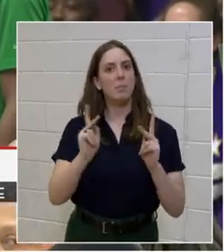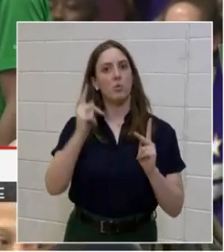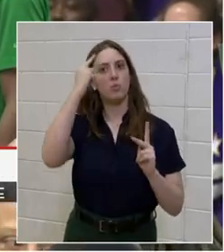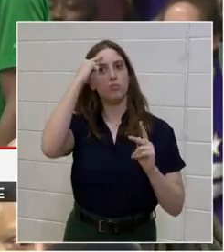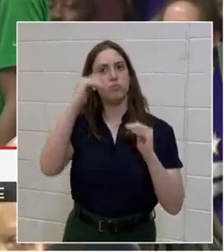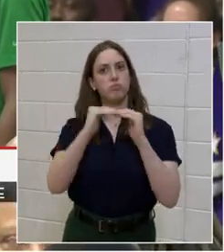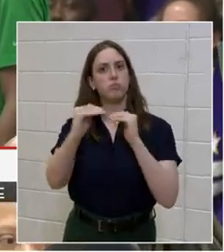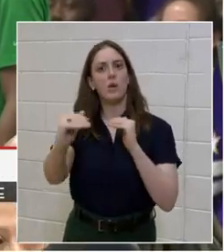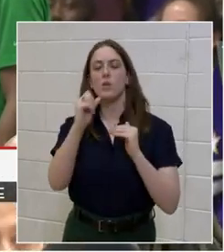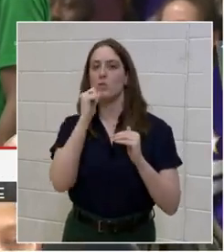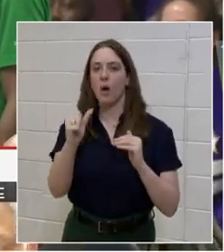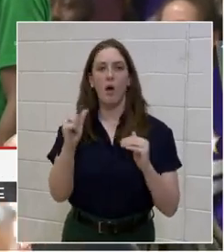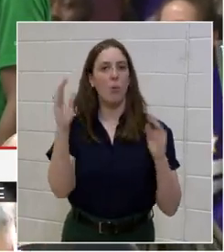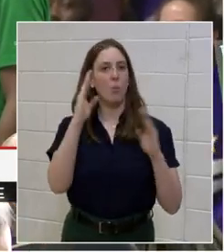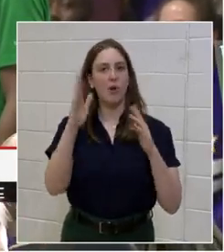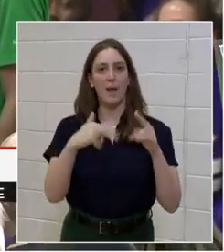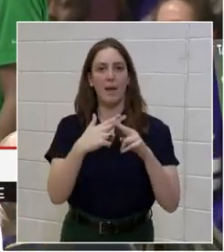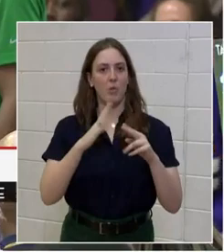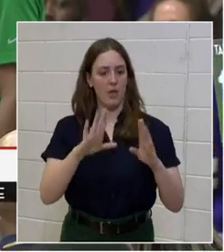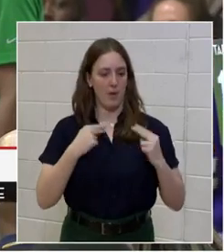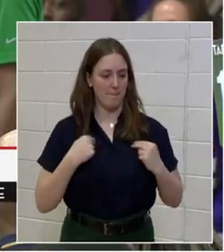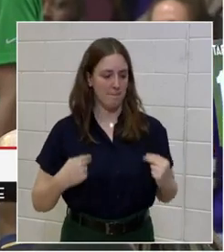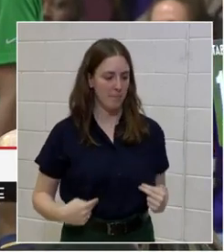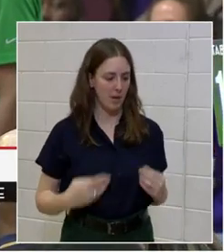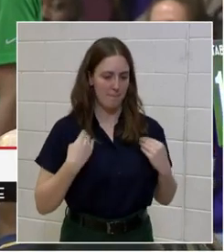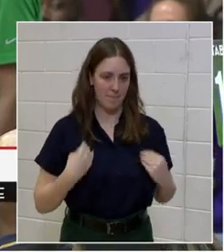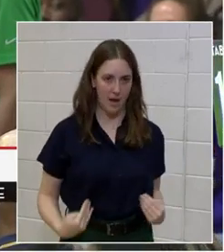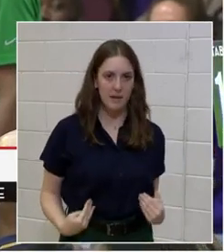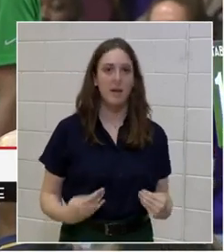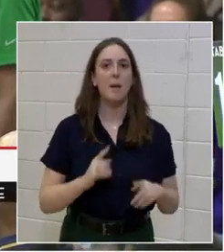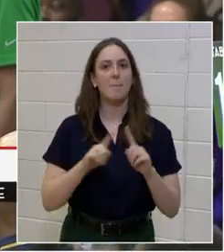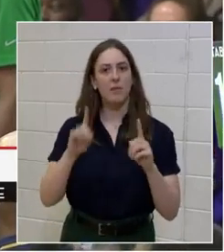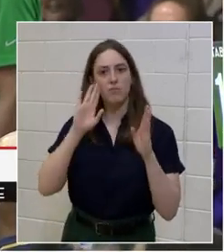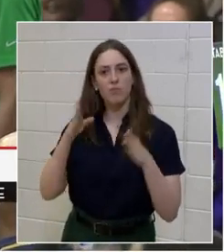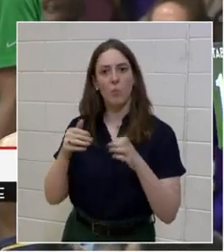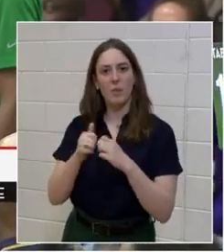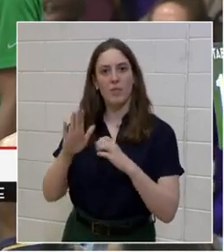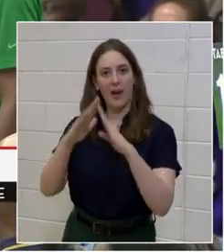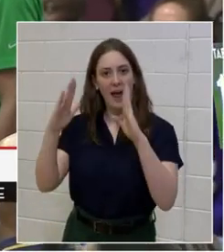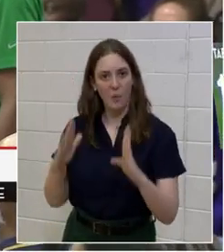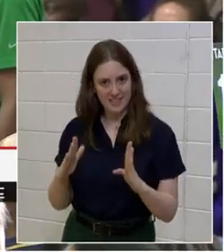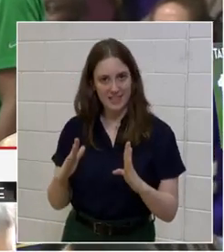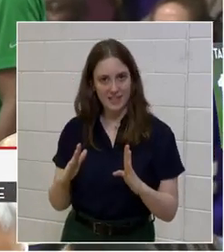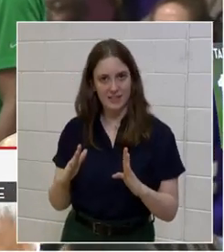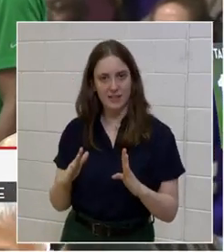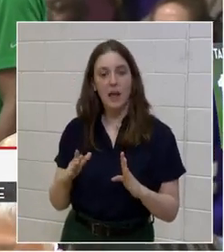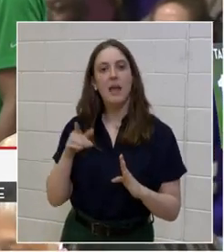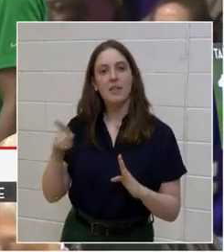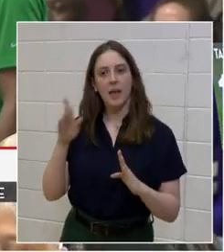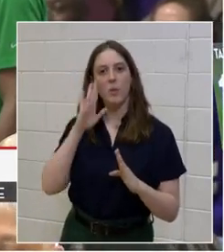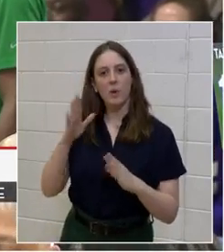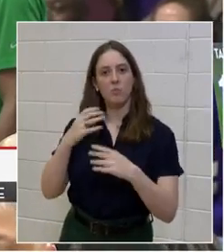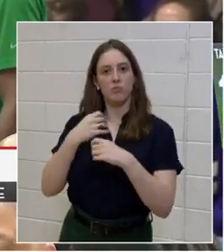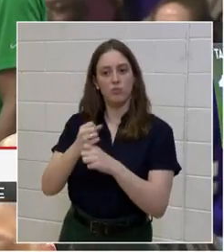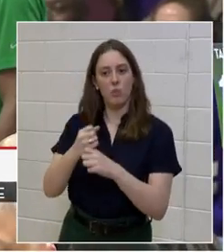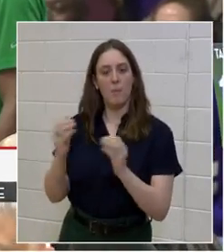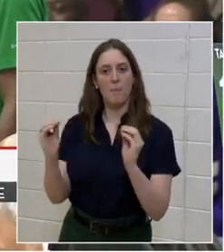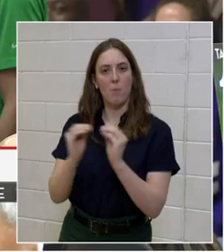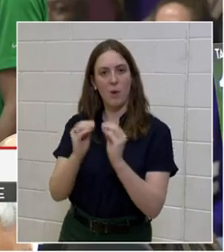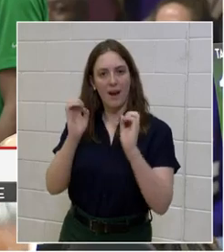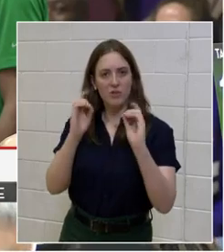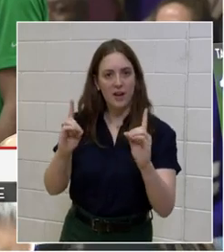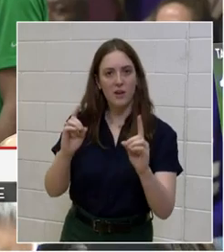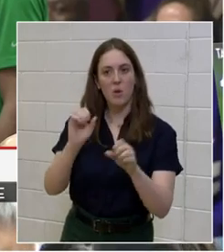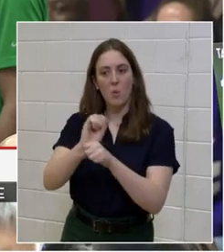about their physiological and biological needs with their housing, they will produce more in our education, our workforce, and if we keep